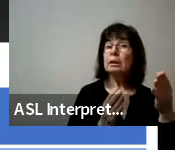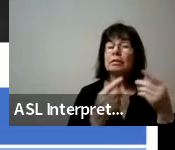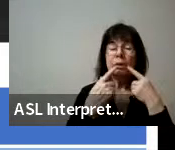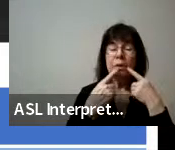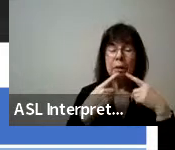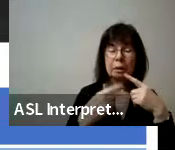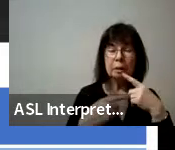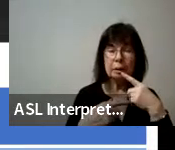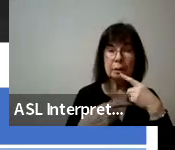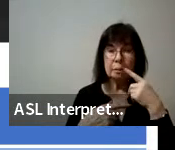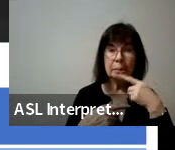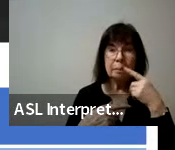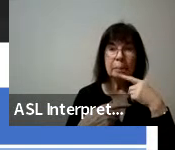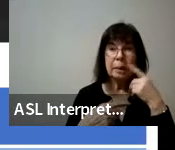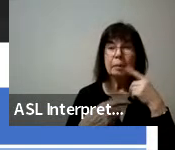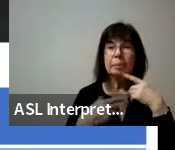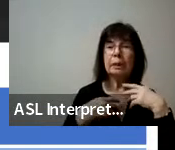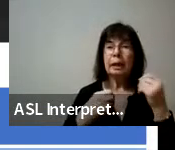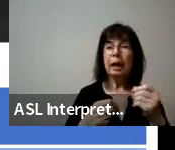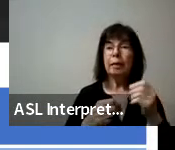emergency to end on May 11th.